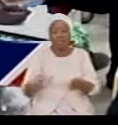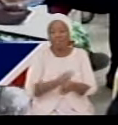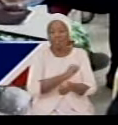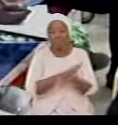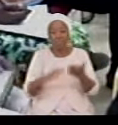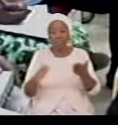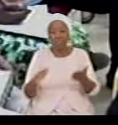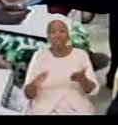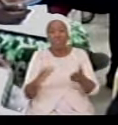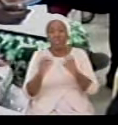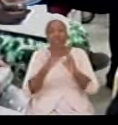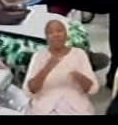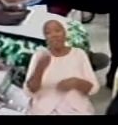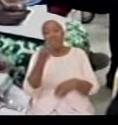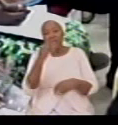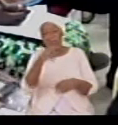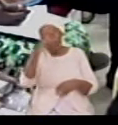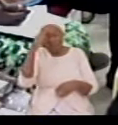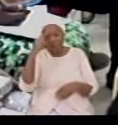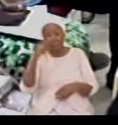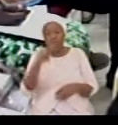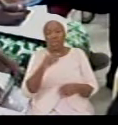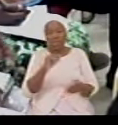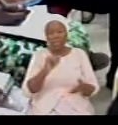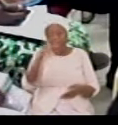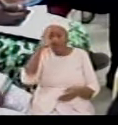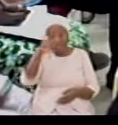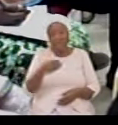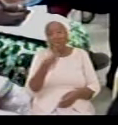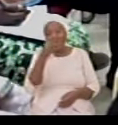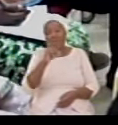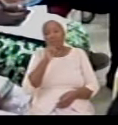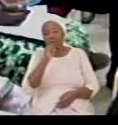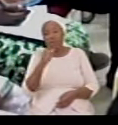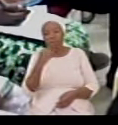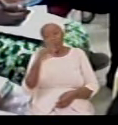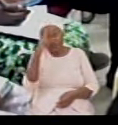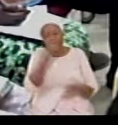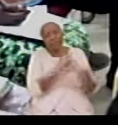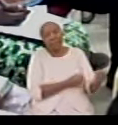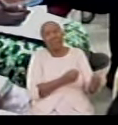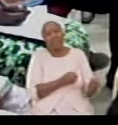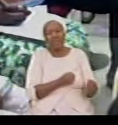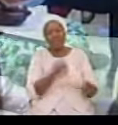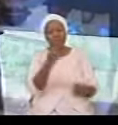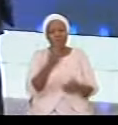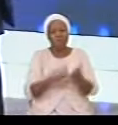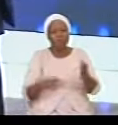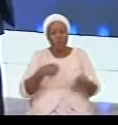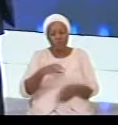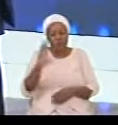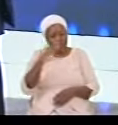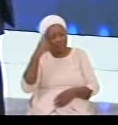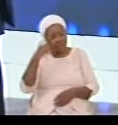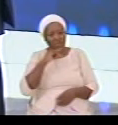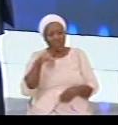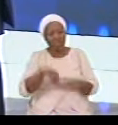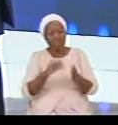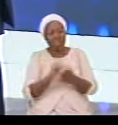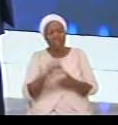eat, because he eateth not of faith. What we're looking for is the last line.